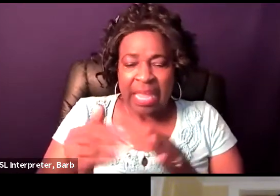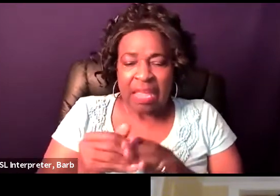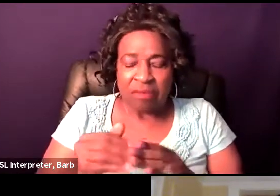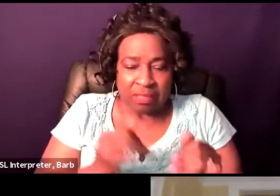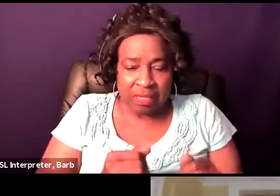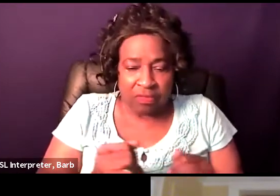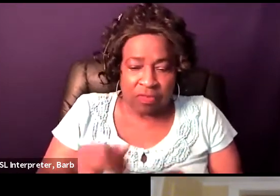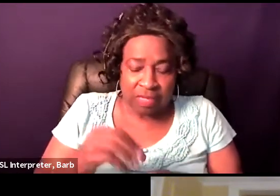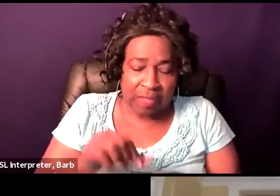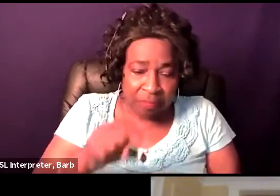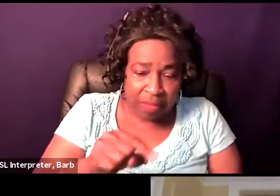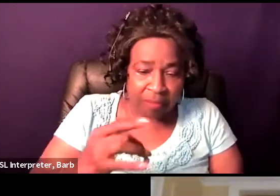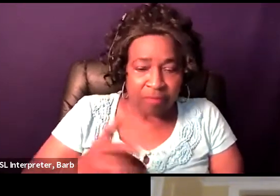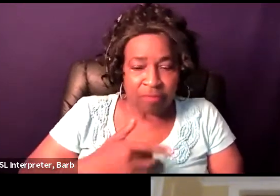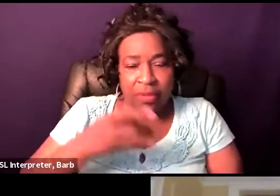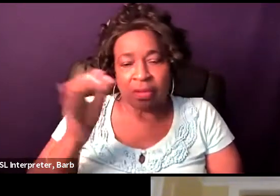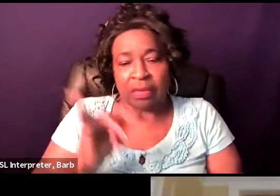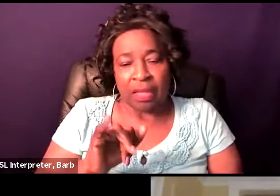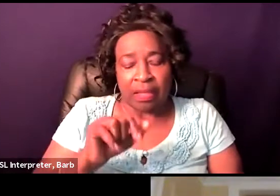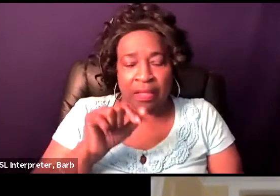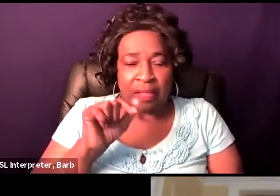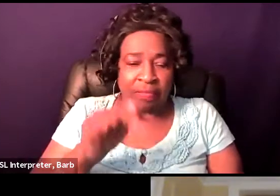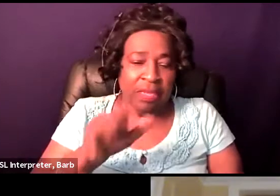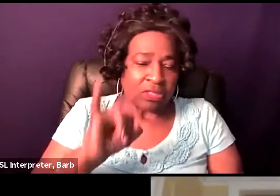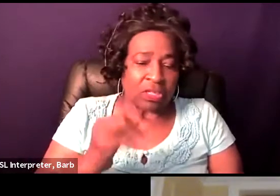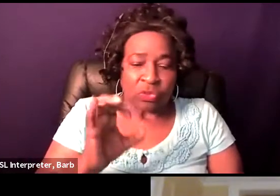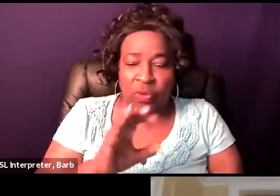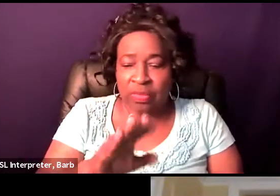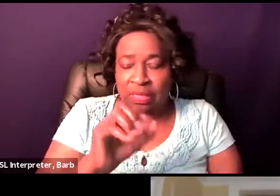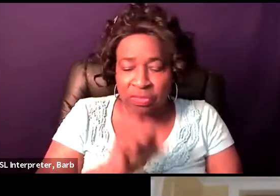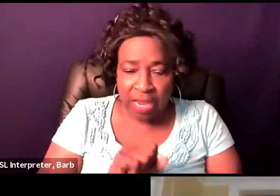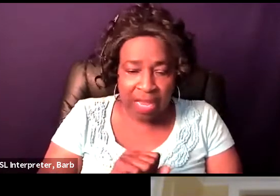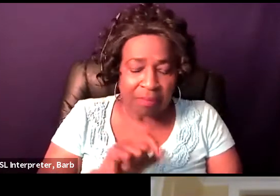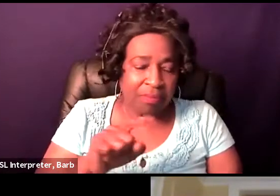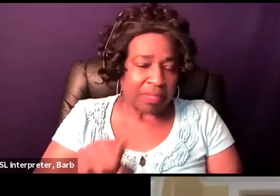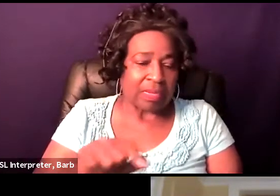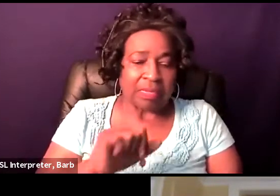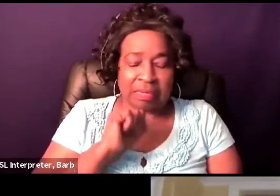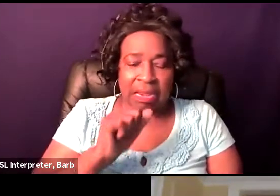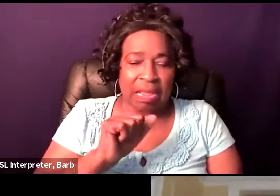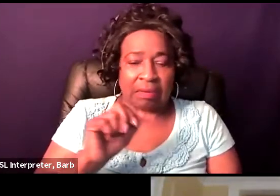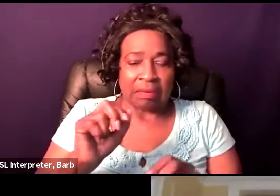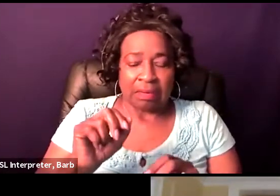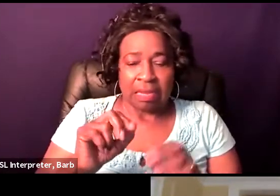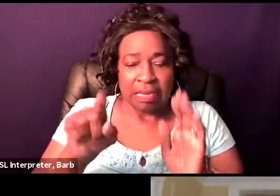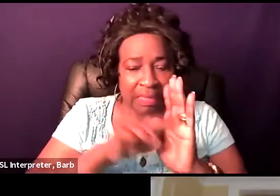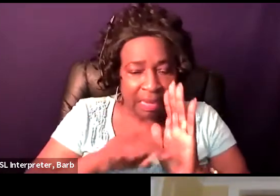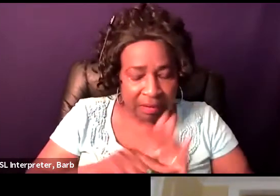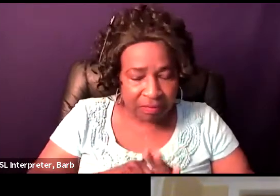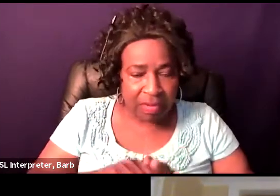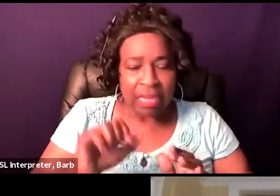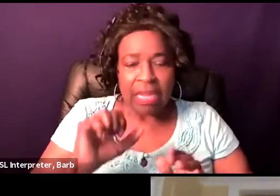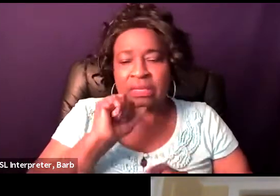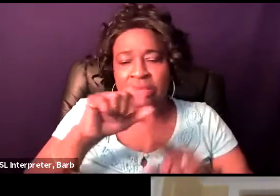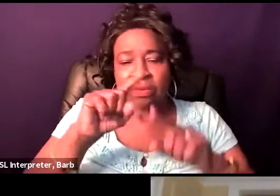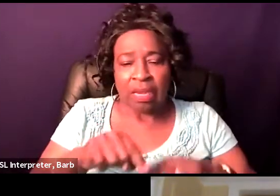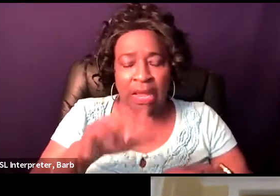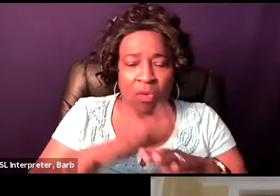them feel like they're just, you know, they're just doing their job, they have no animus. So it doesn't rely on